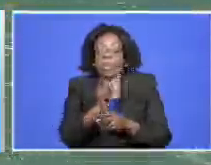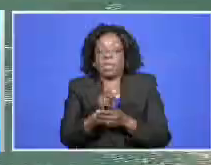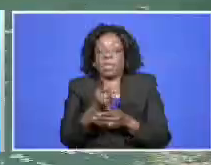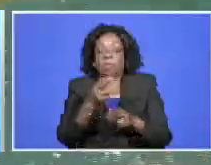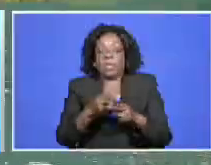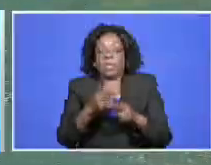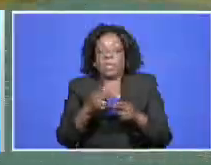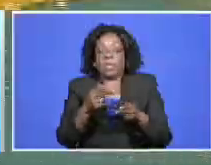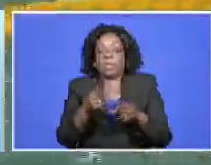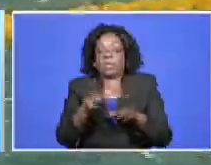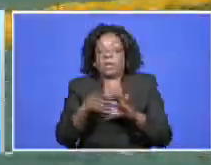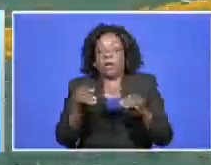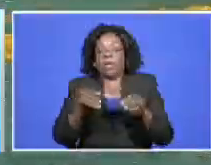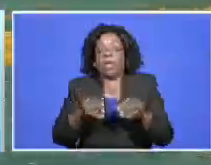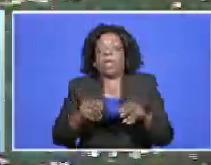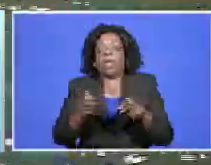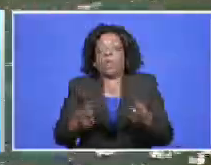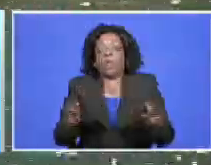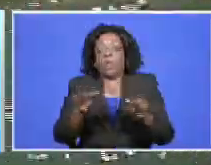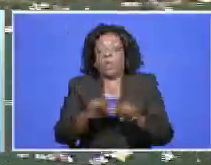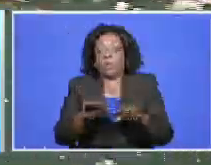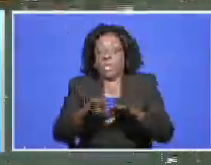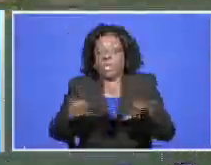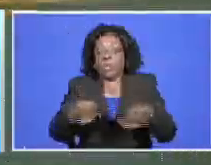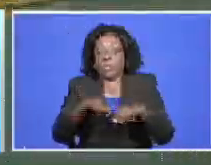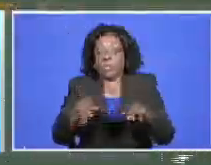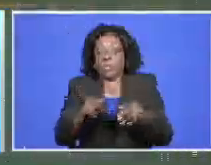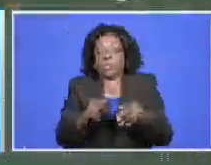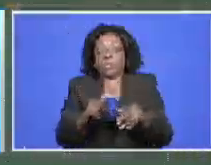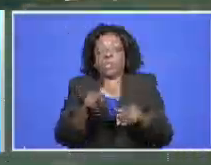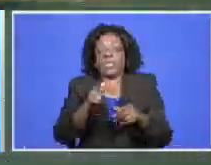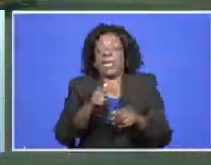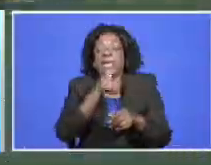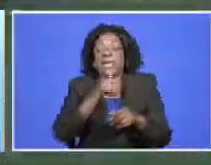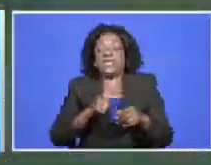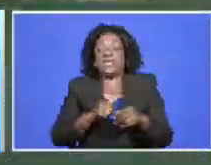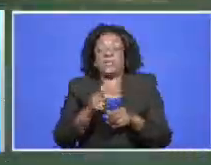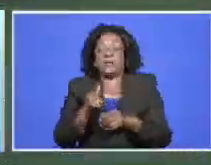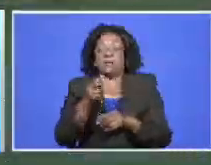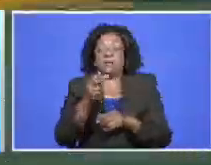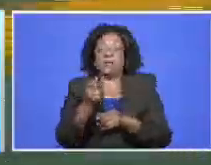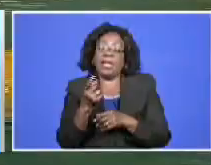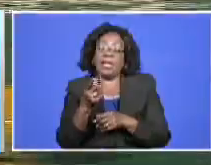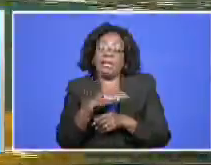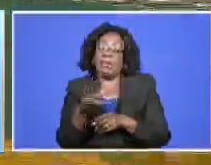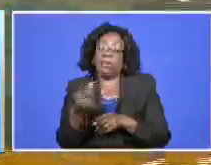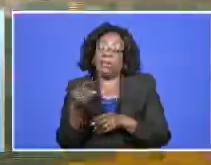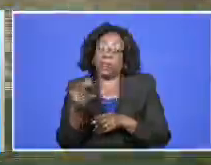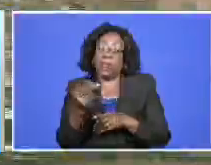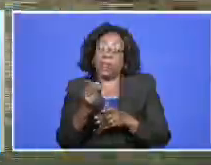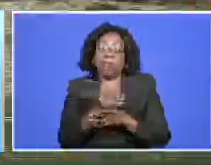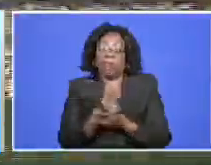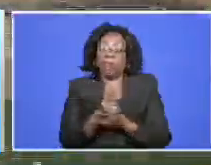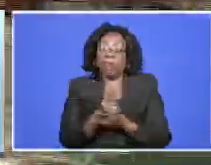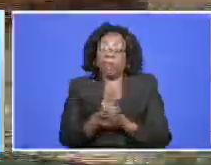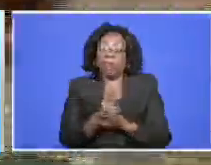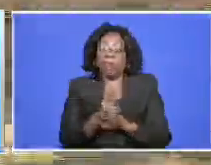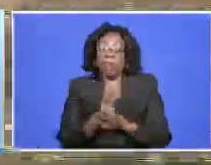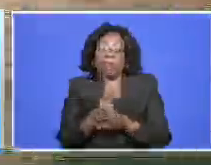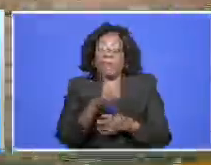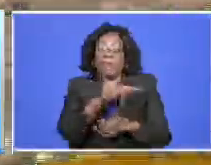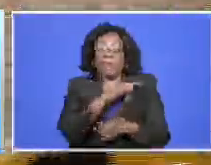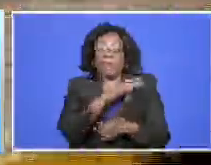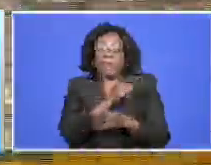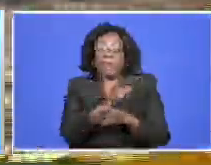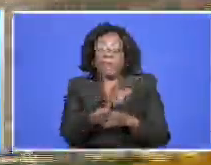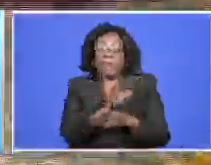Zoe Williamson, Abayomi Brown, Maria Fox, Renishka Gibbs, Kiana Moss, Sienna Norville-Smith, Mia